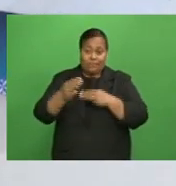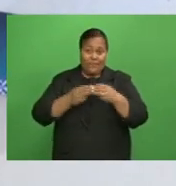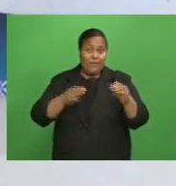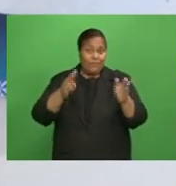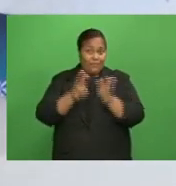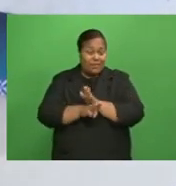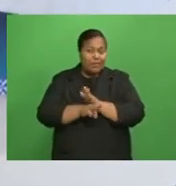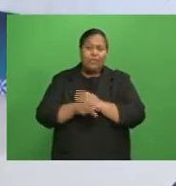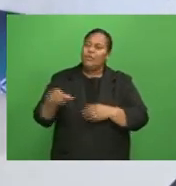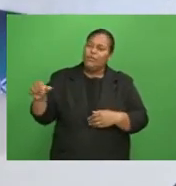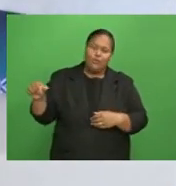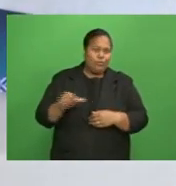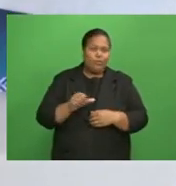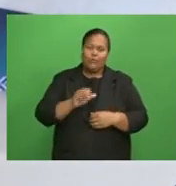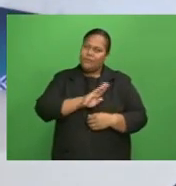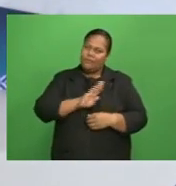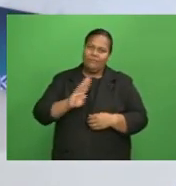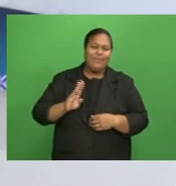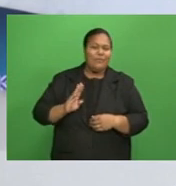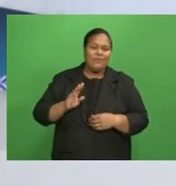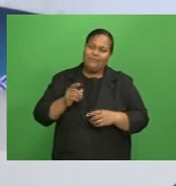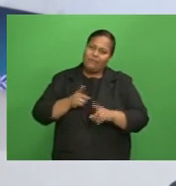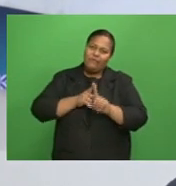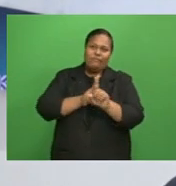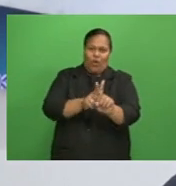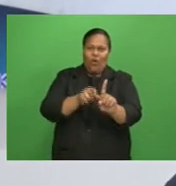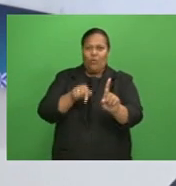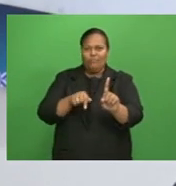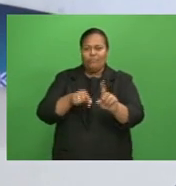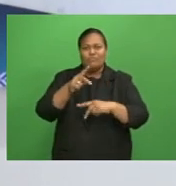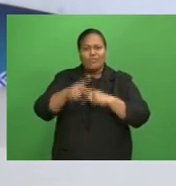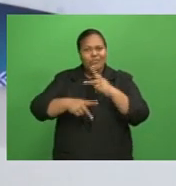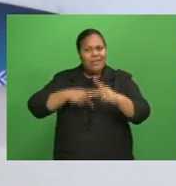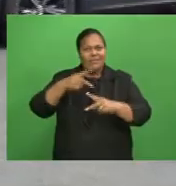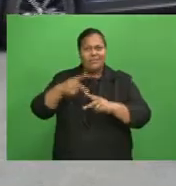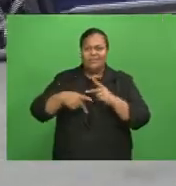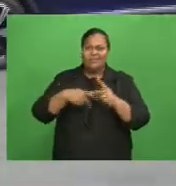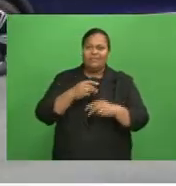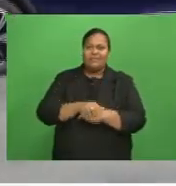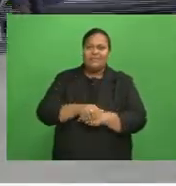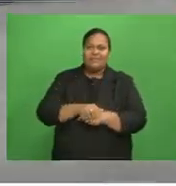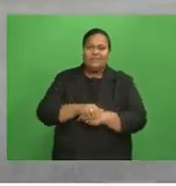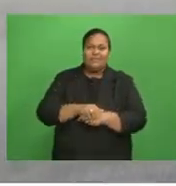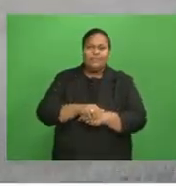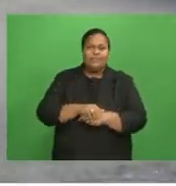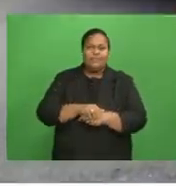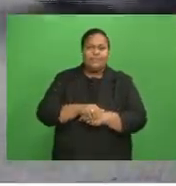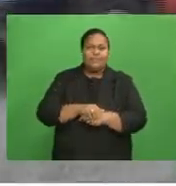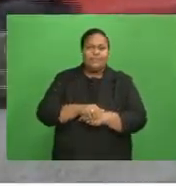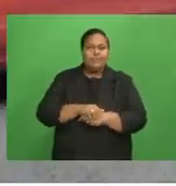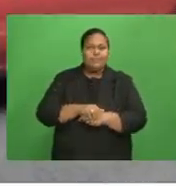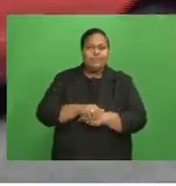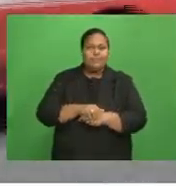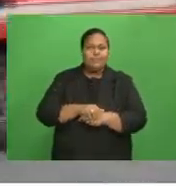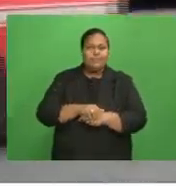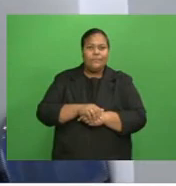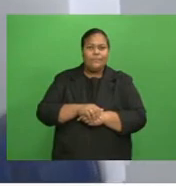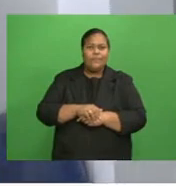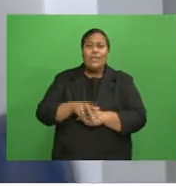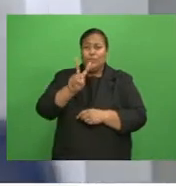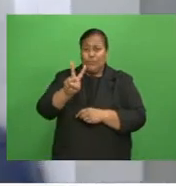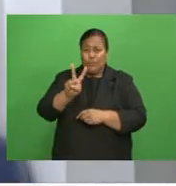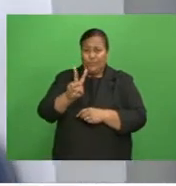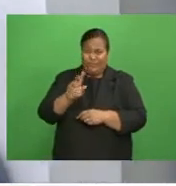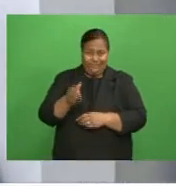go through that route to appoint a substantive person at that position. Duitu Turanga and suspended party lawyer Tanya